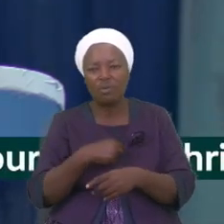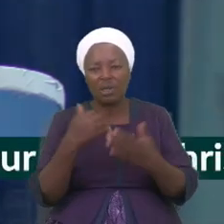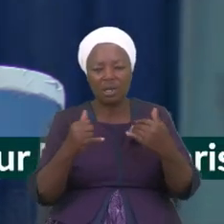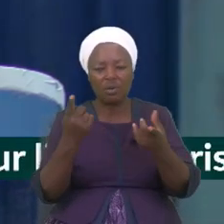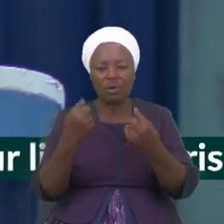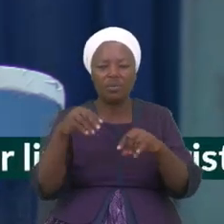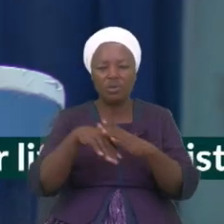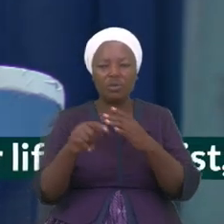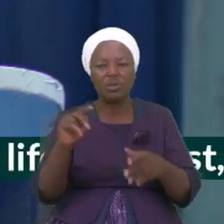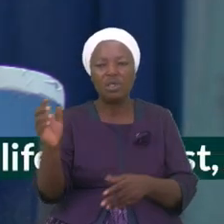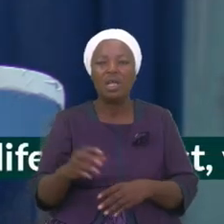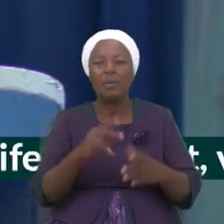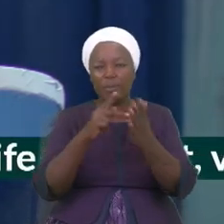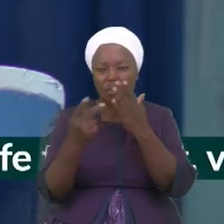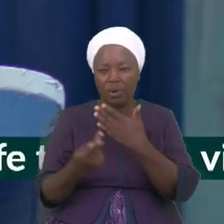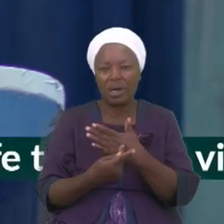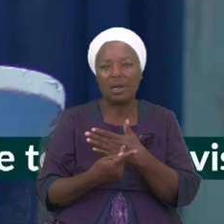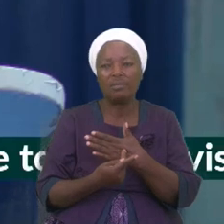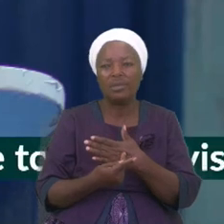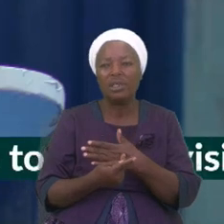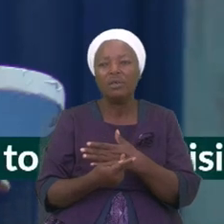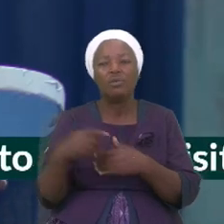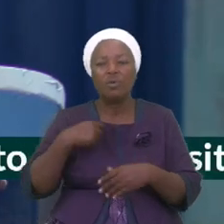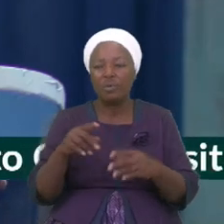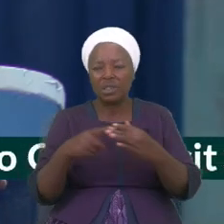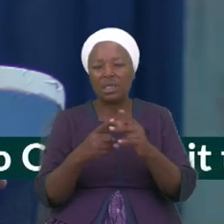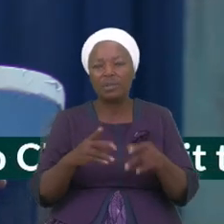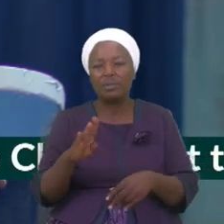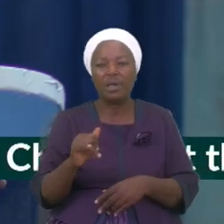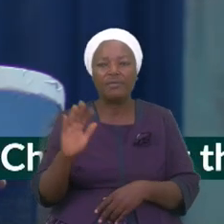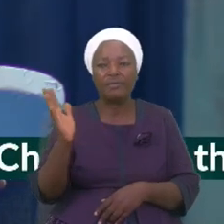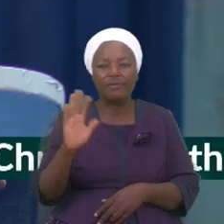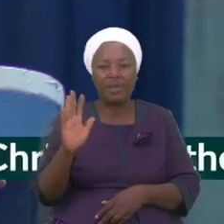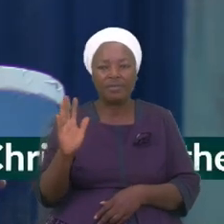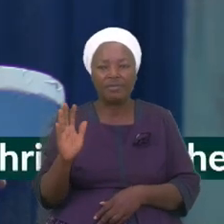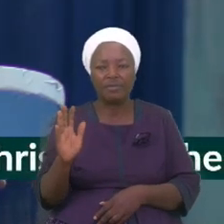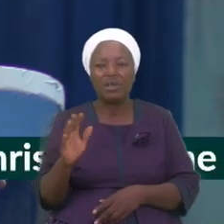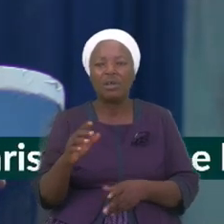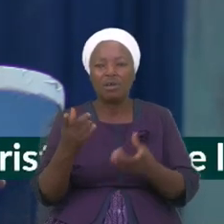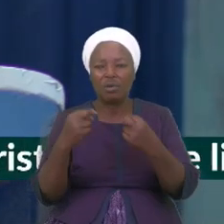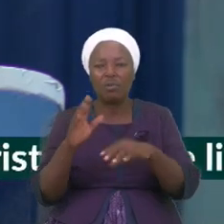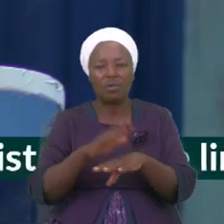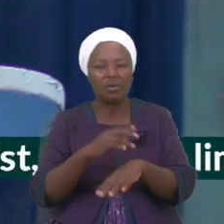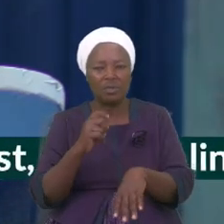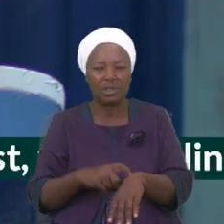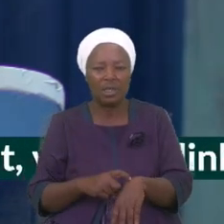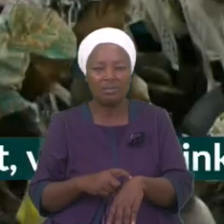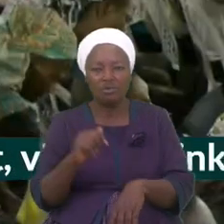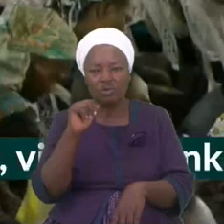crusade proper. We are starting by 5. Let's come on time by tomorrow. Praise the